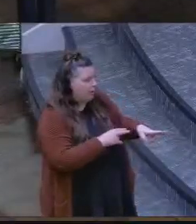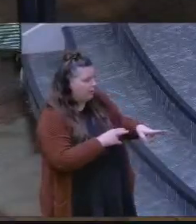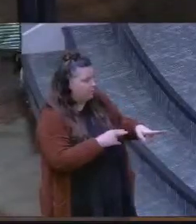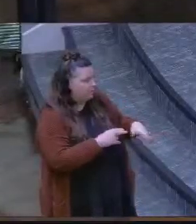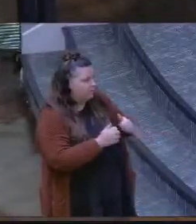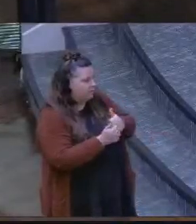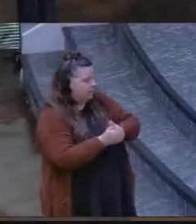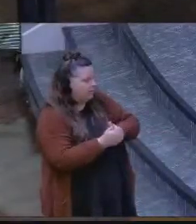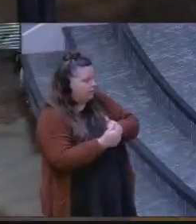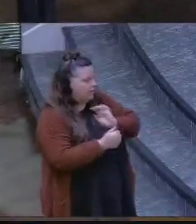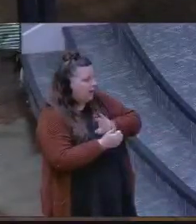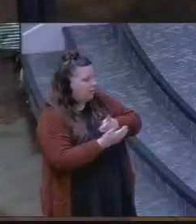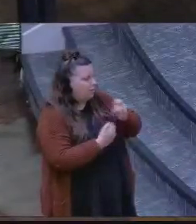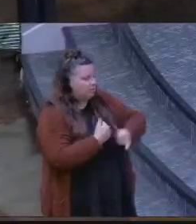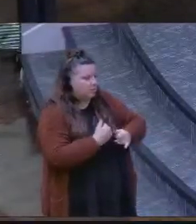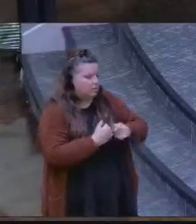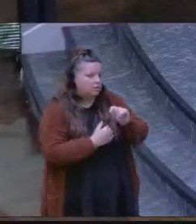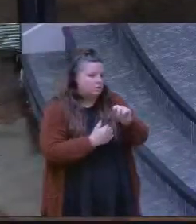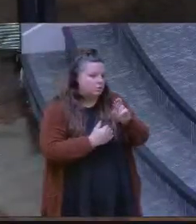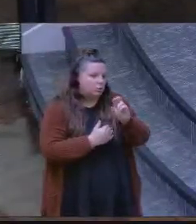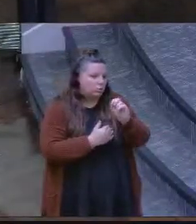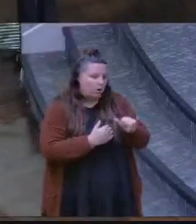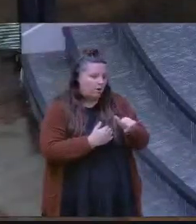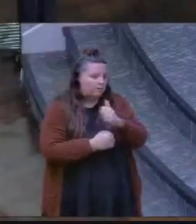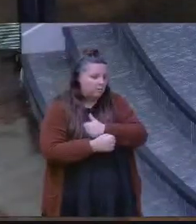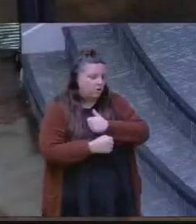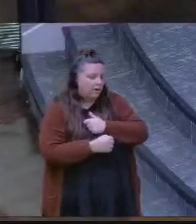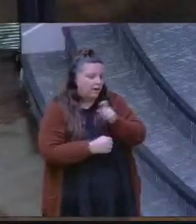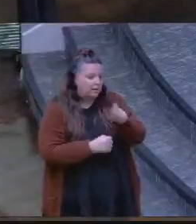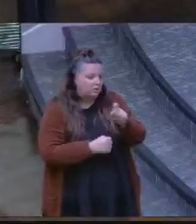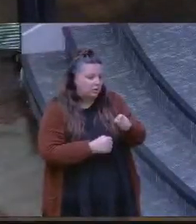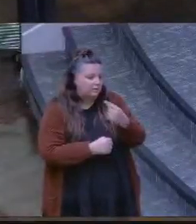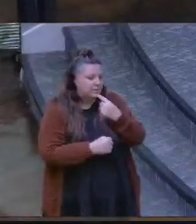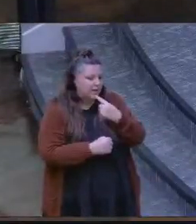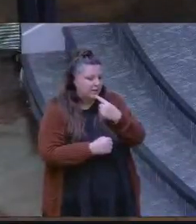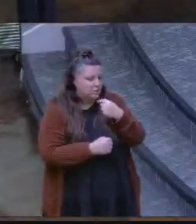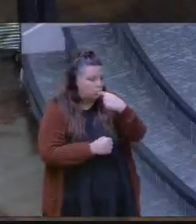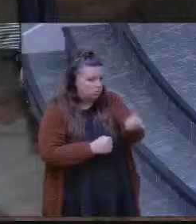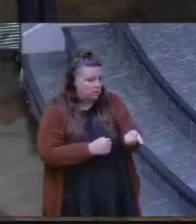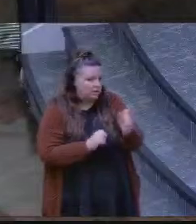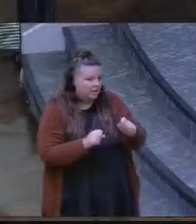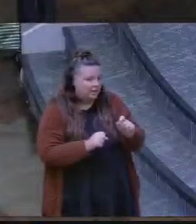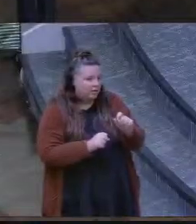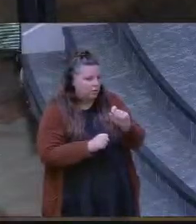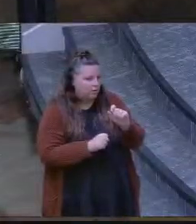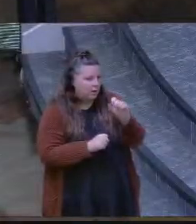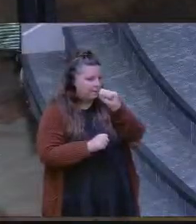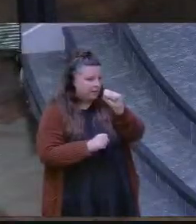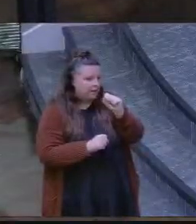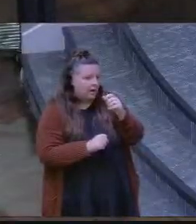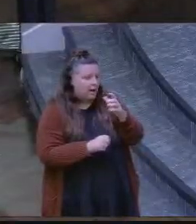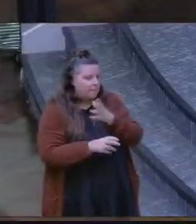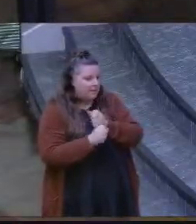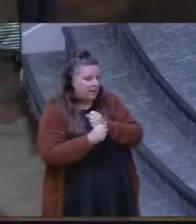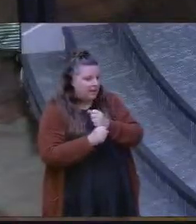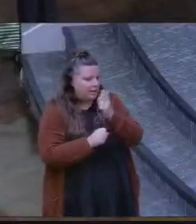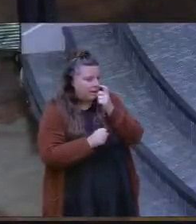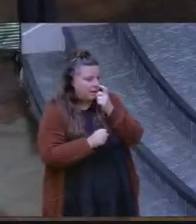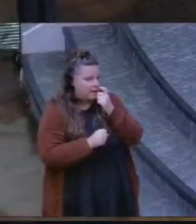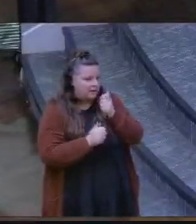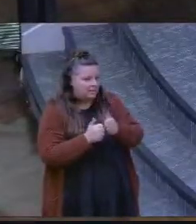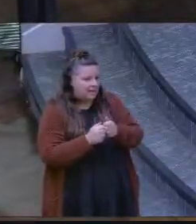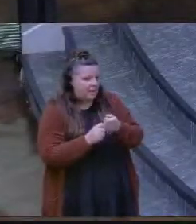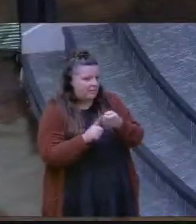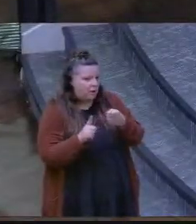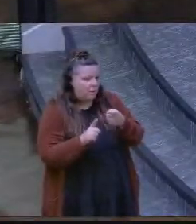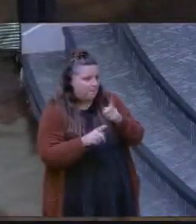Troy, and I apologize, and I should have said this to Dr. Askew. Could you turn that mic on? I'm receiving texts from audience people who cannot hear.